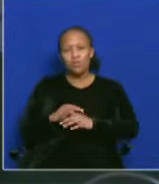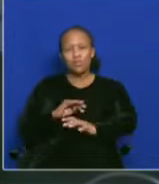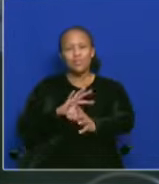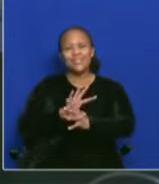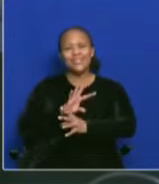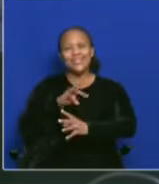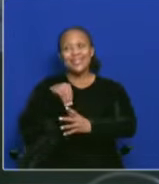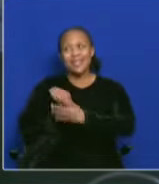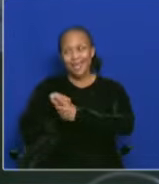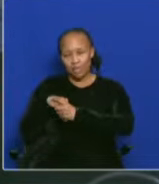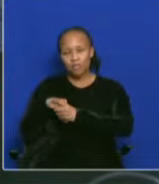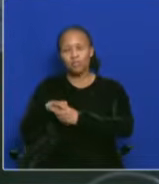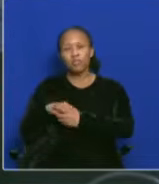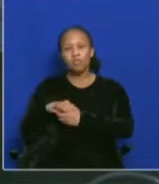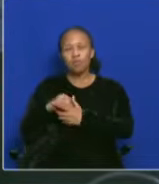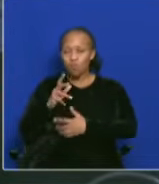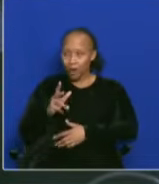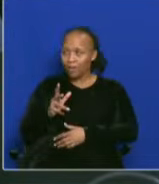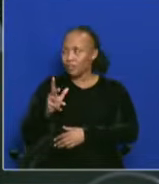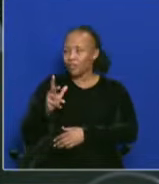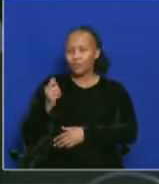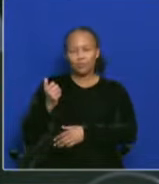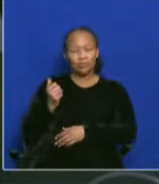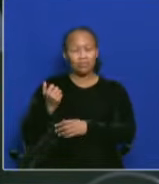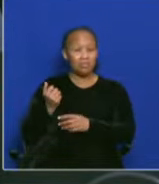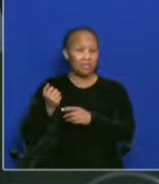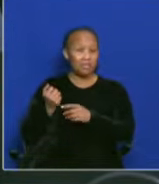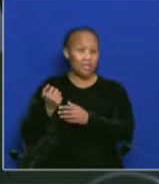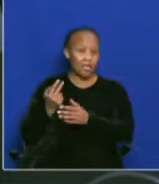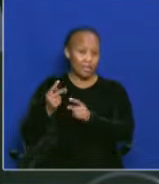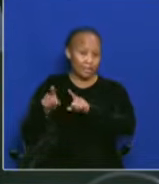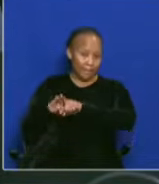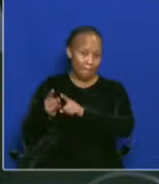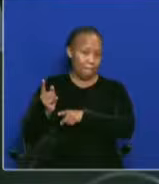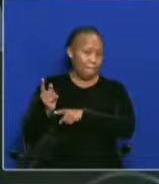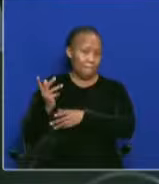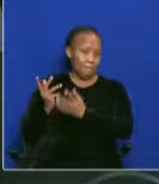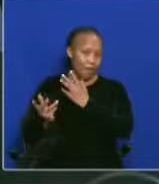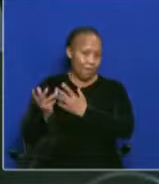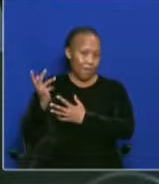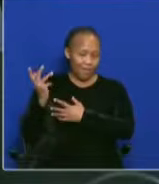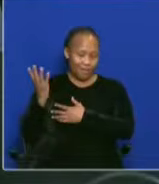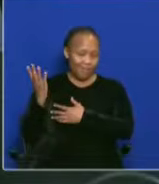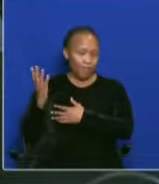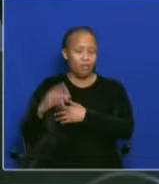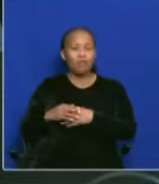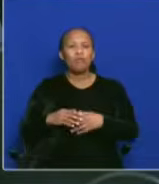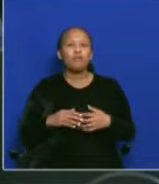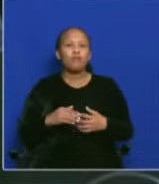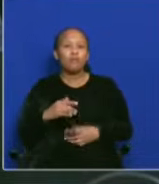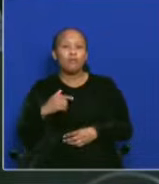I'm talking generally now, even about the other attempts in relation to other contracts.